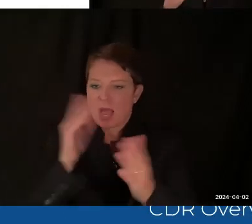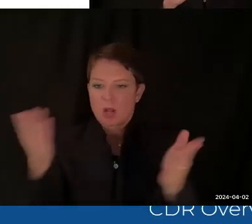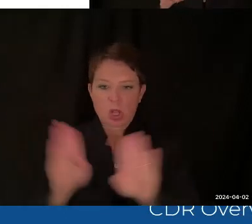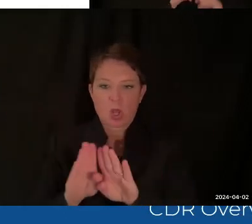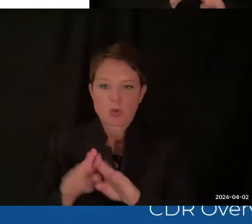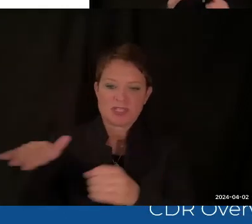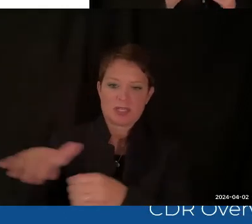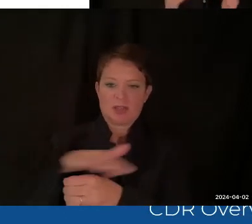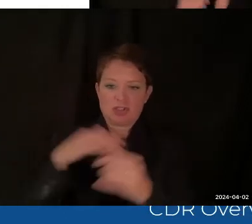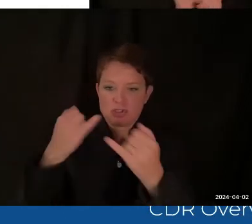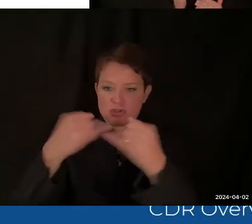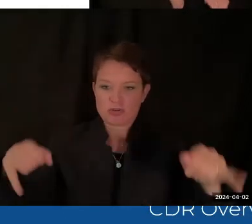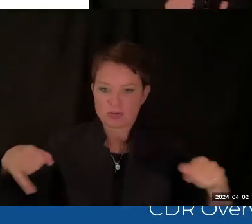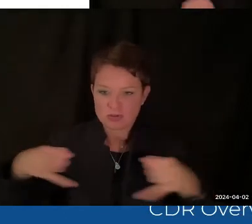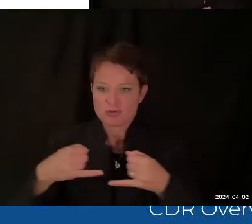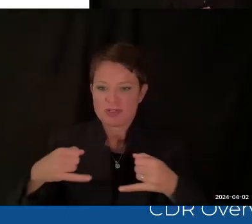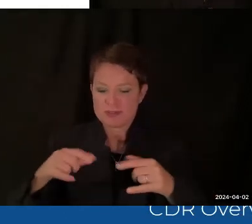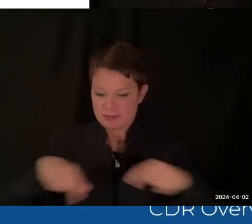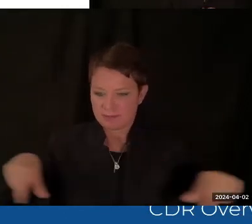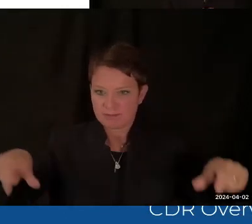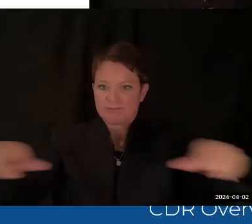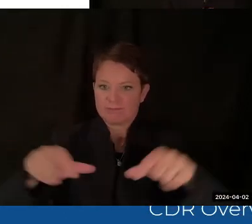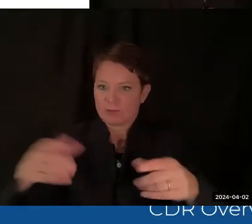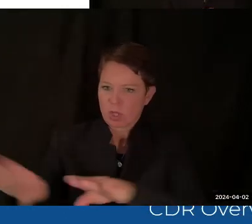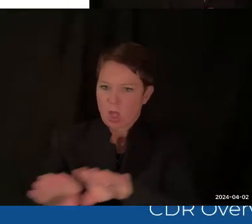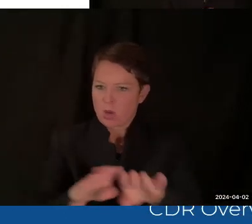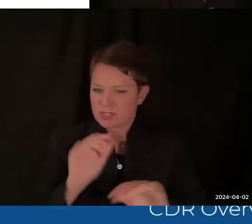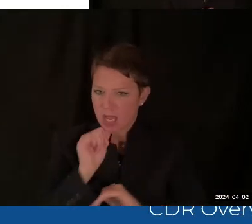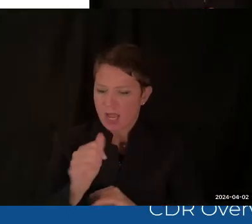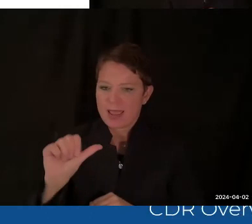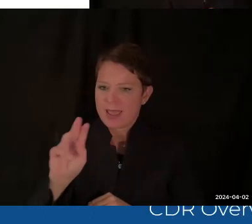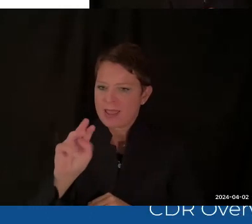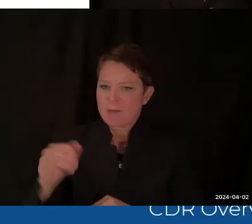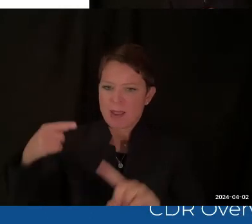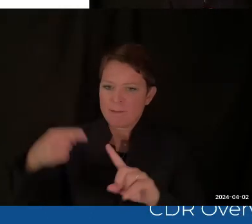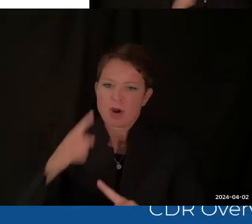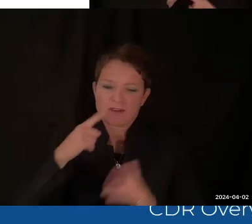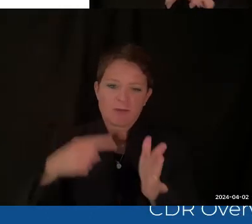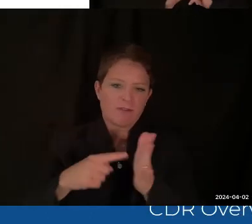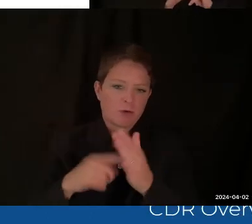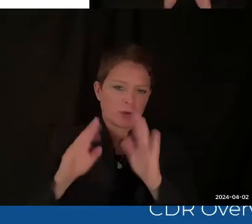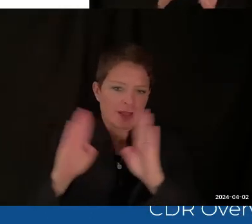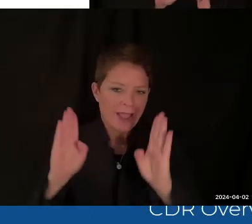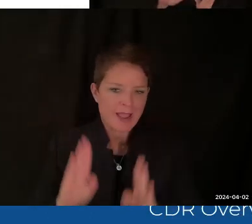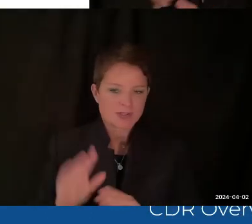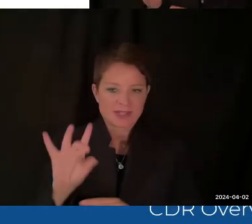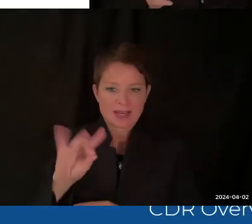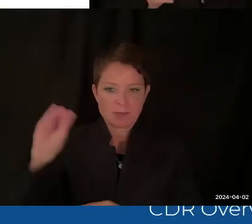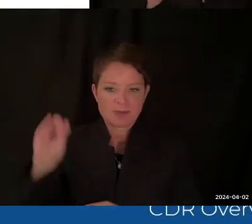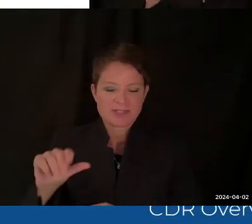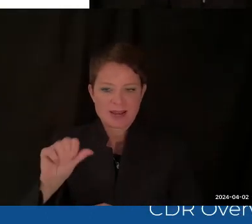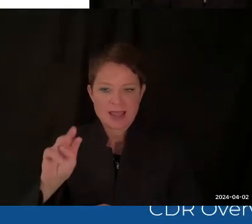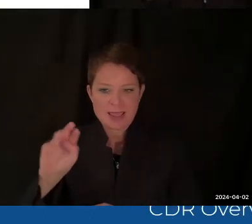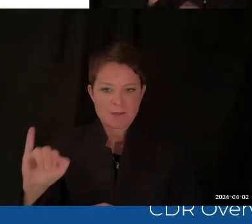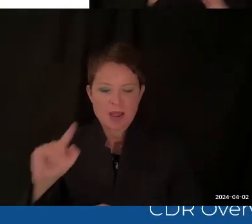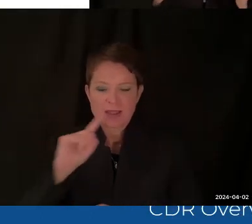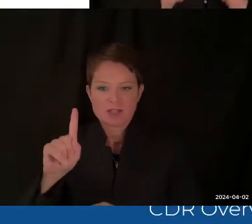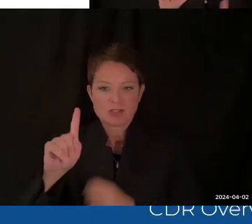of the surrounding streets during construction? What percent AMI is targeted for affordable housing? 80% AMI